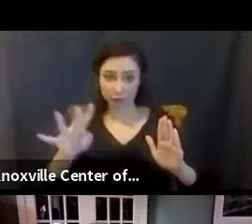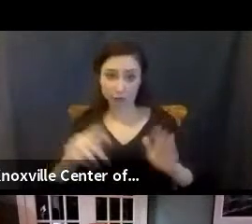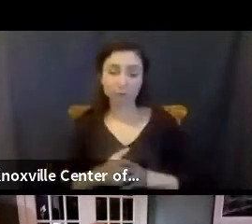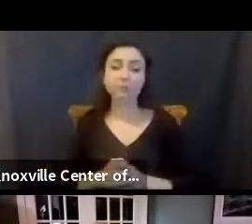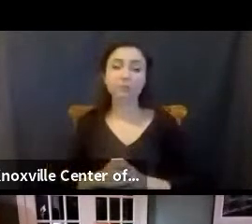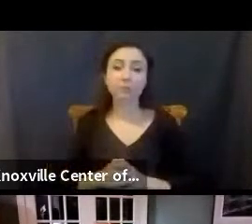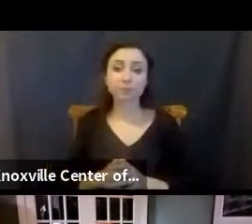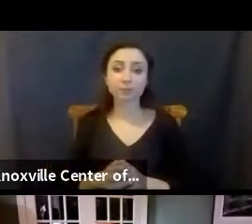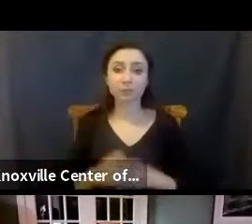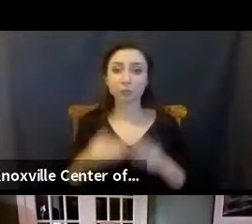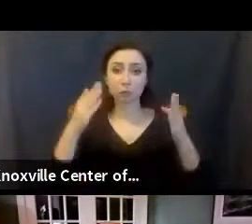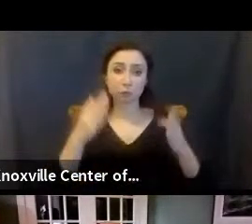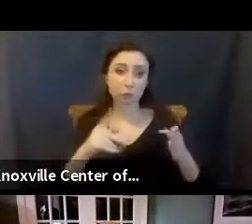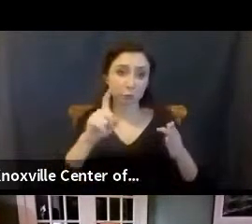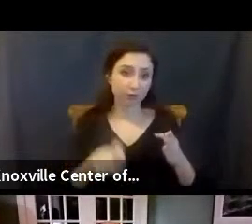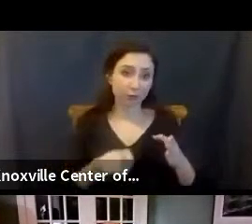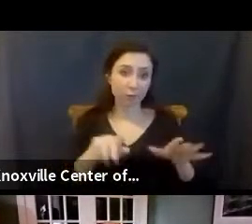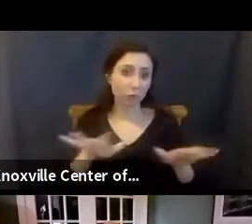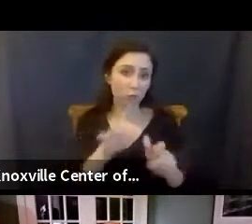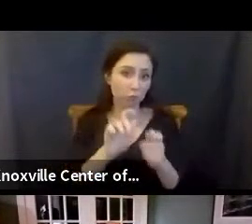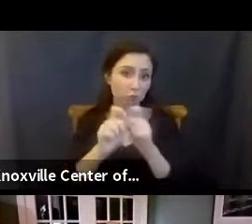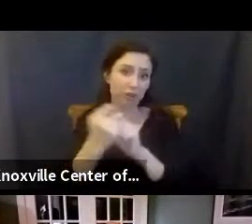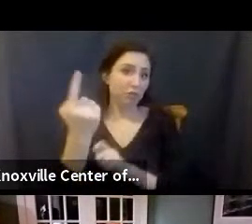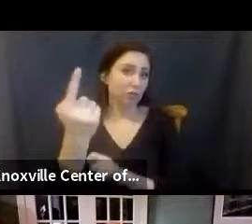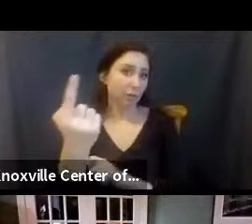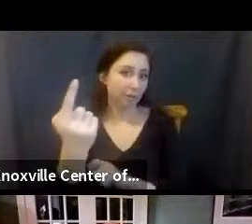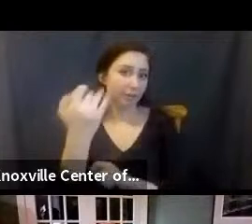So someone would need to do something in order to change that.